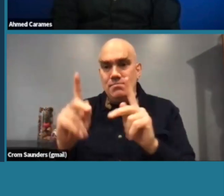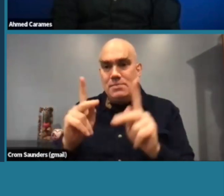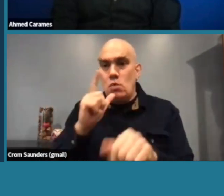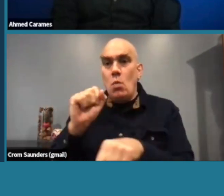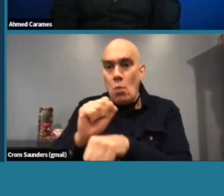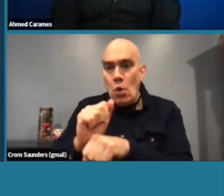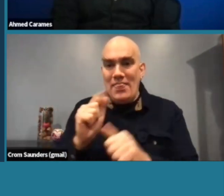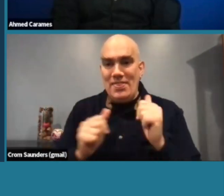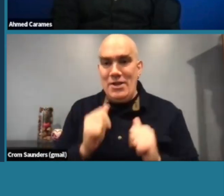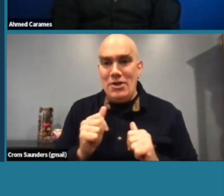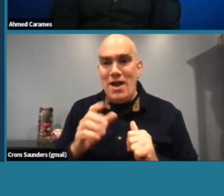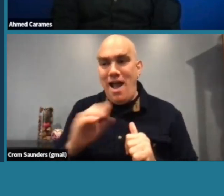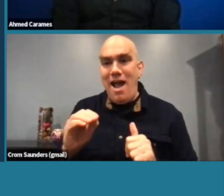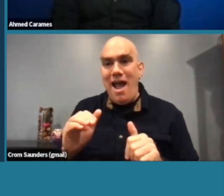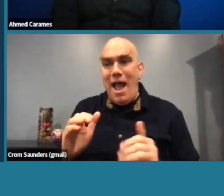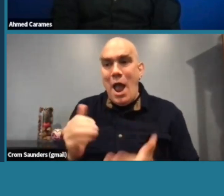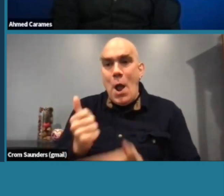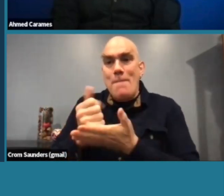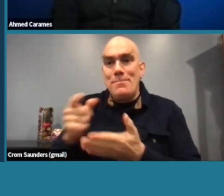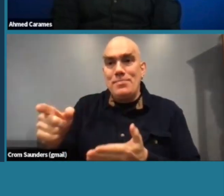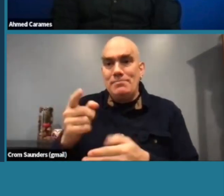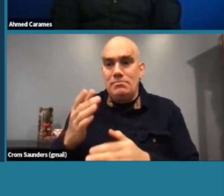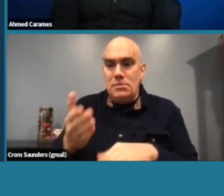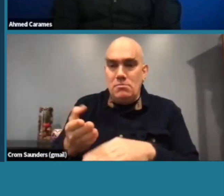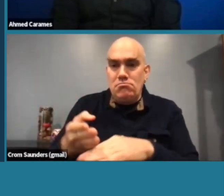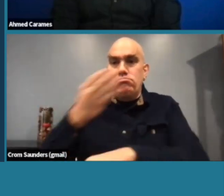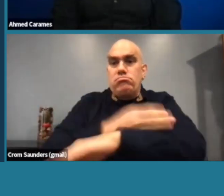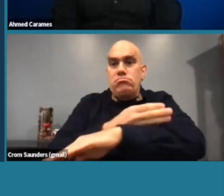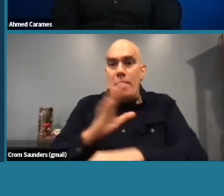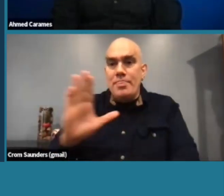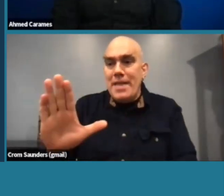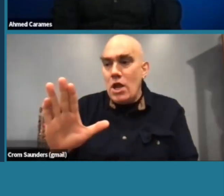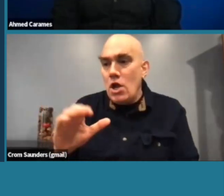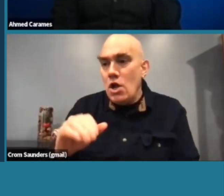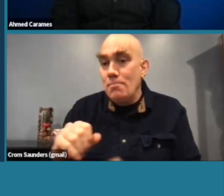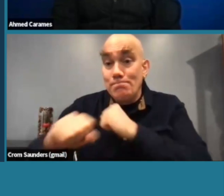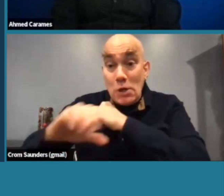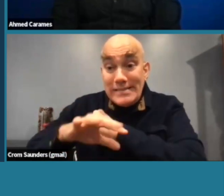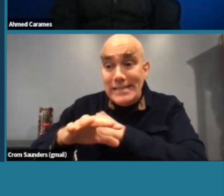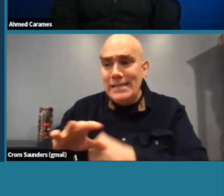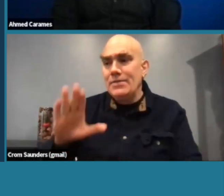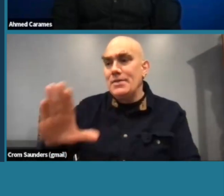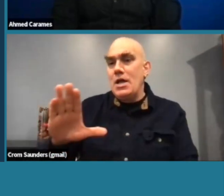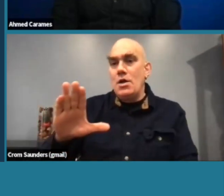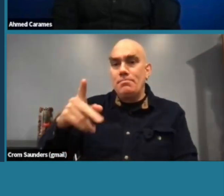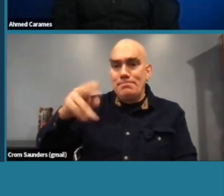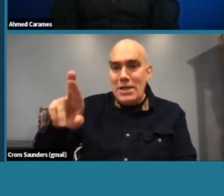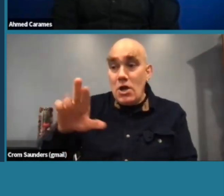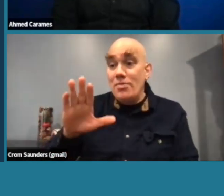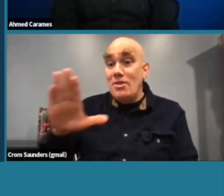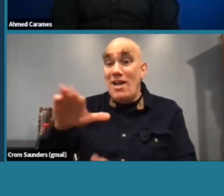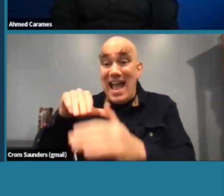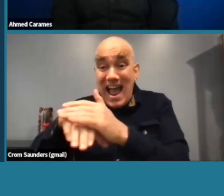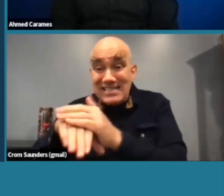But dazzles often have the opportunity to educate and make sure to elevate different